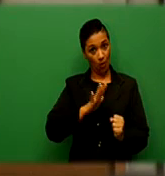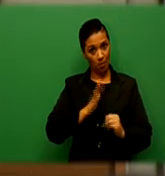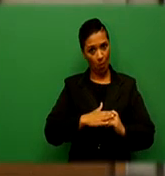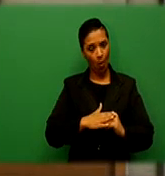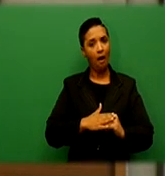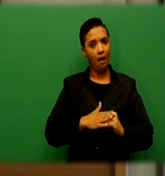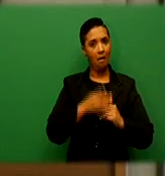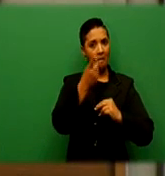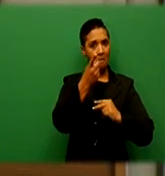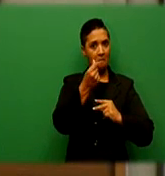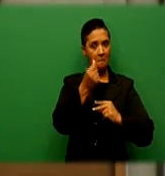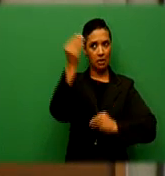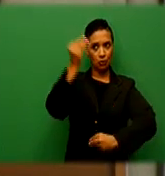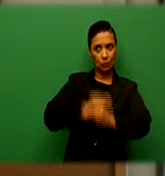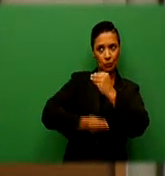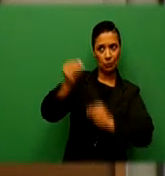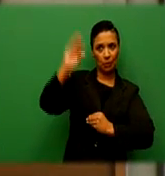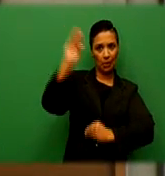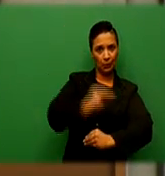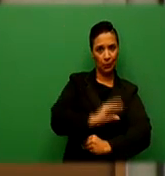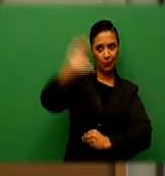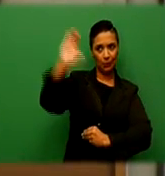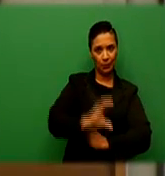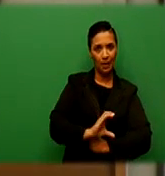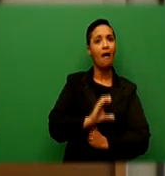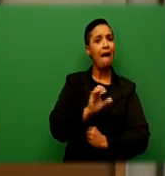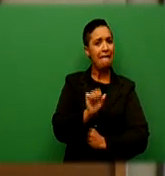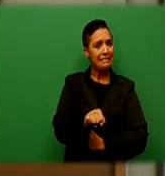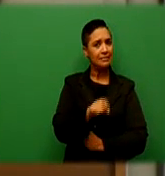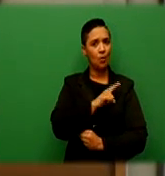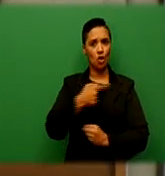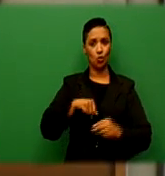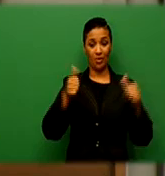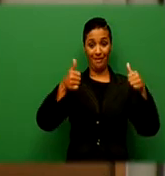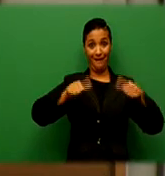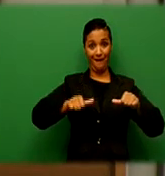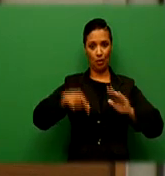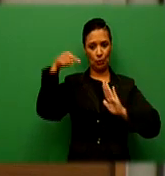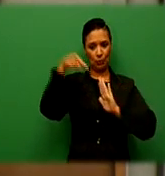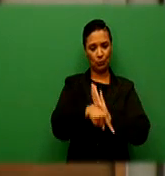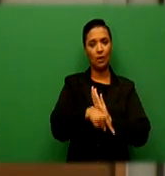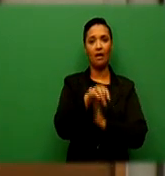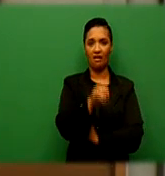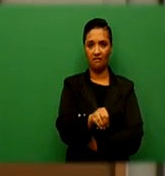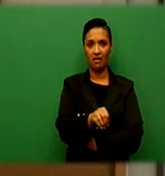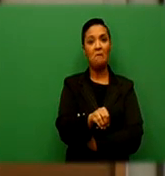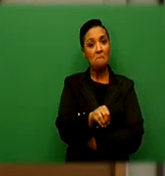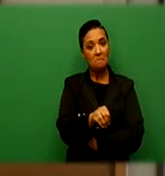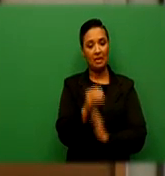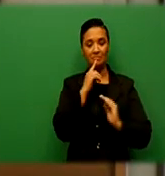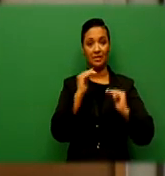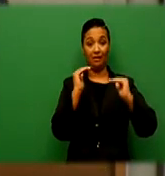flows, yes, we would like to have capital flows because we are running a current account deficit, and that current account deficit had tended to